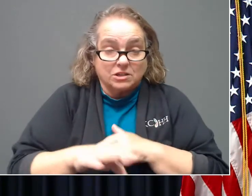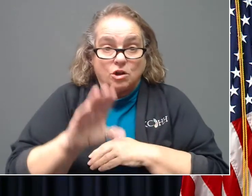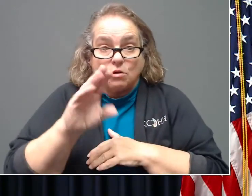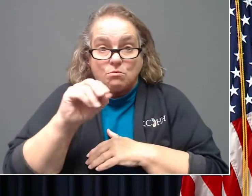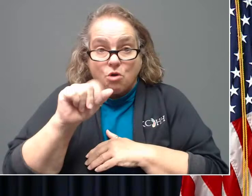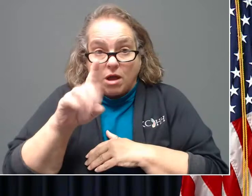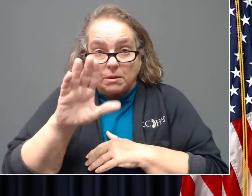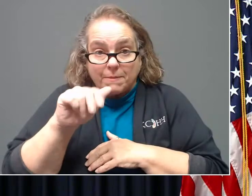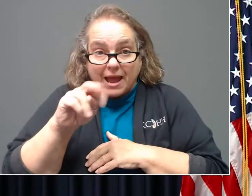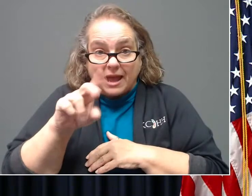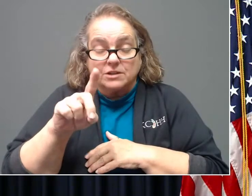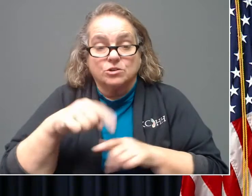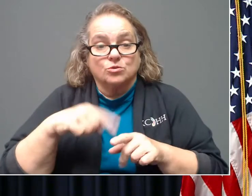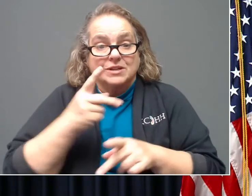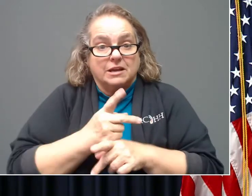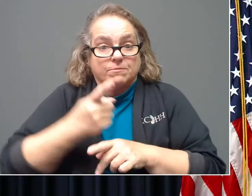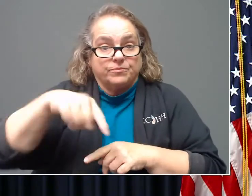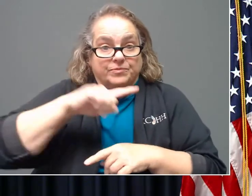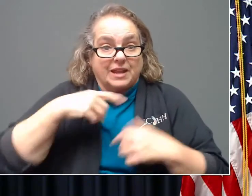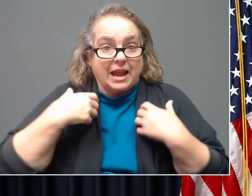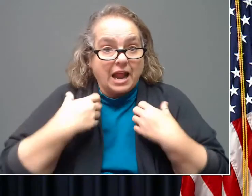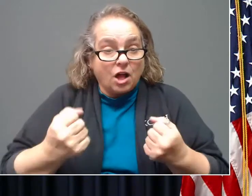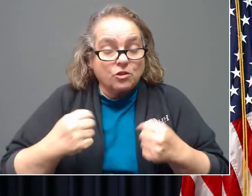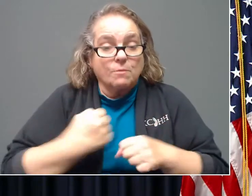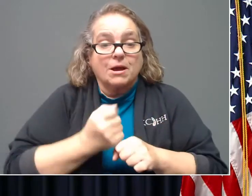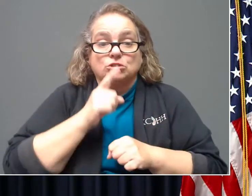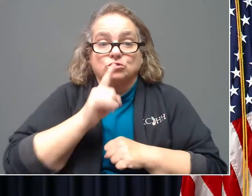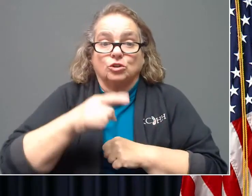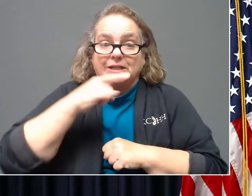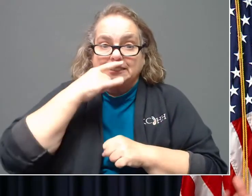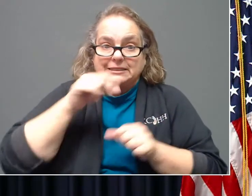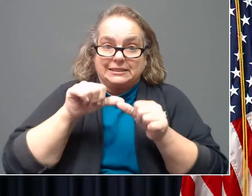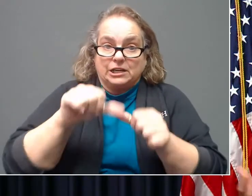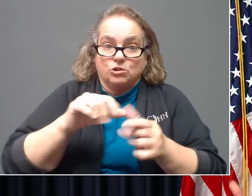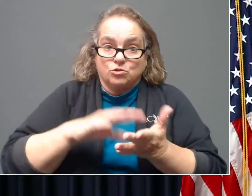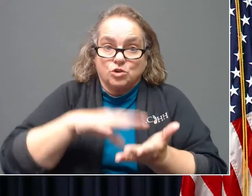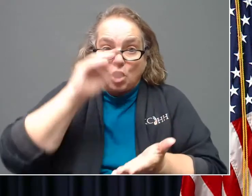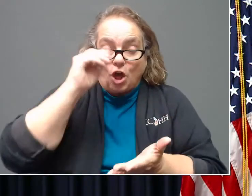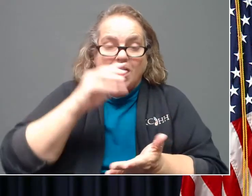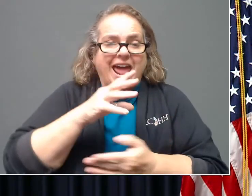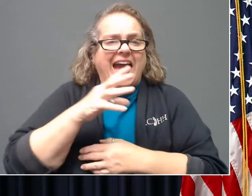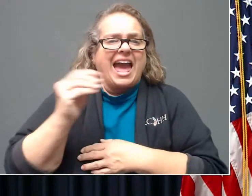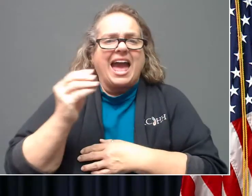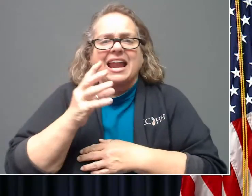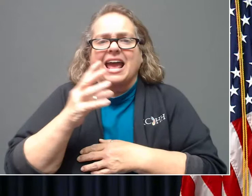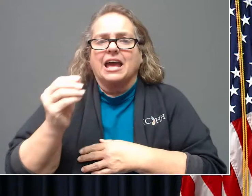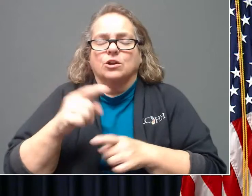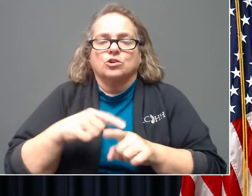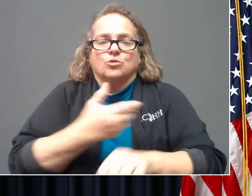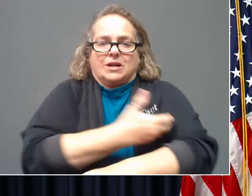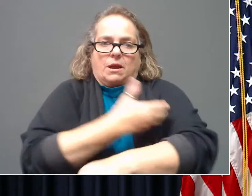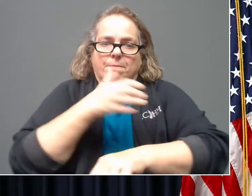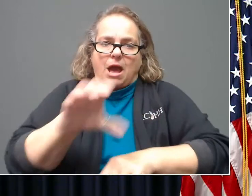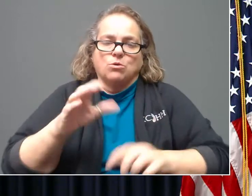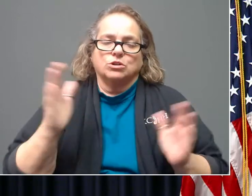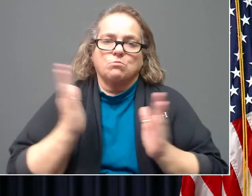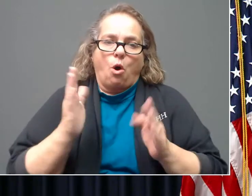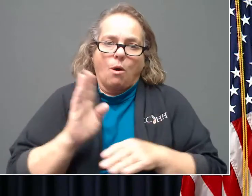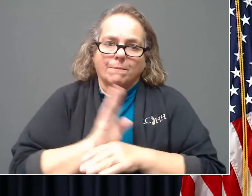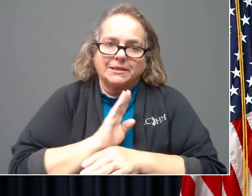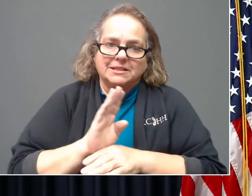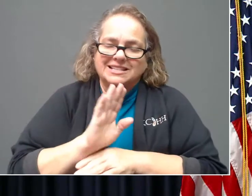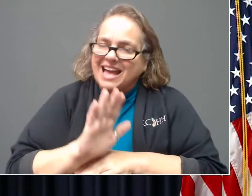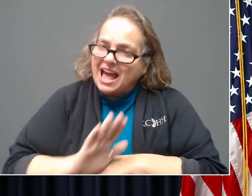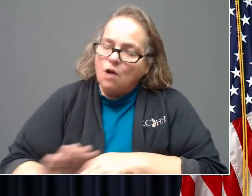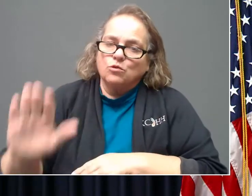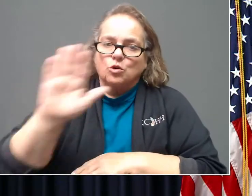healthy, make sure our kids continue to learn, and enable and empower small businesses everywhere to reach out